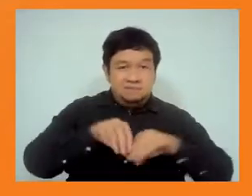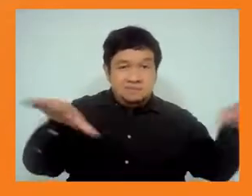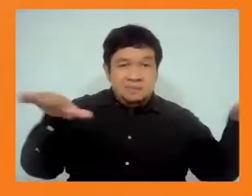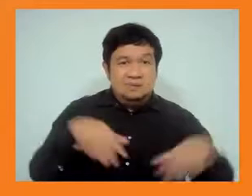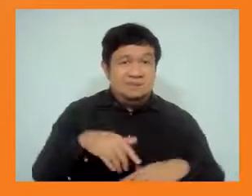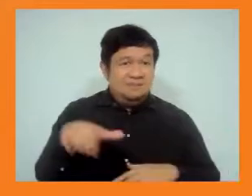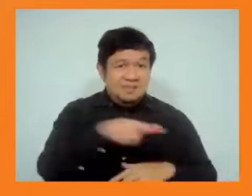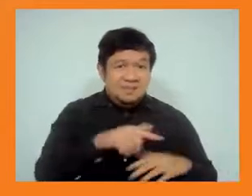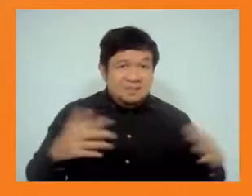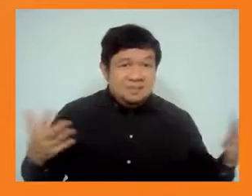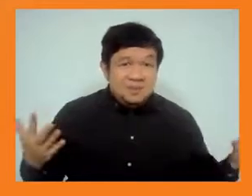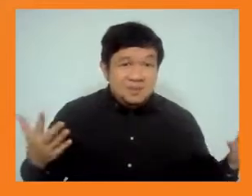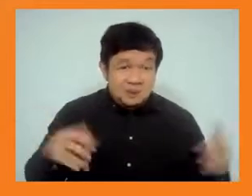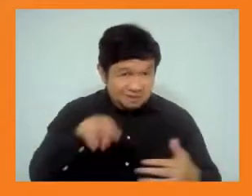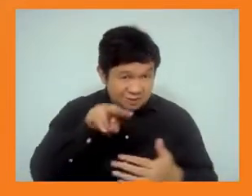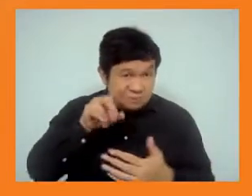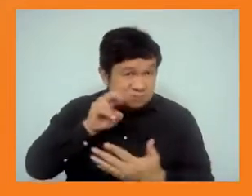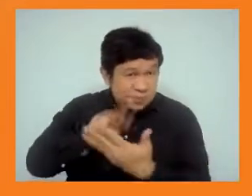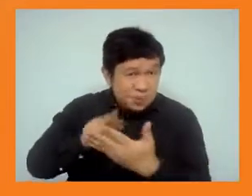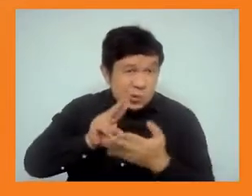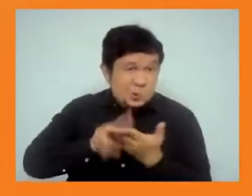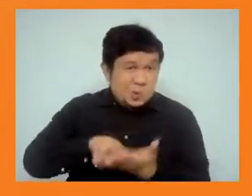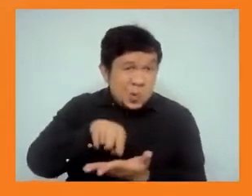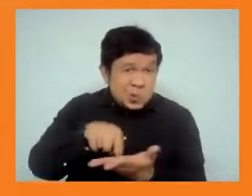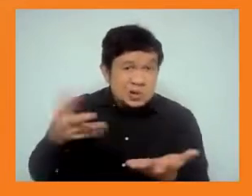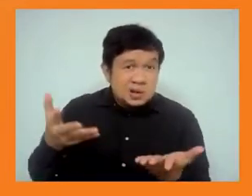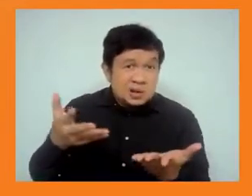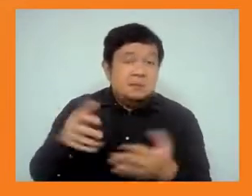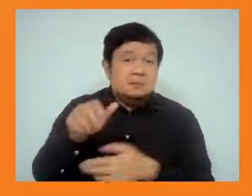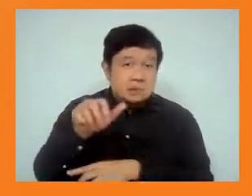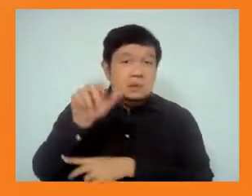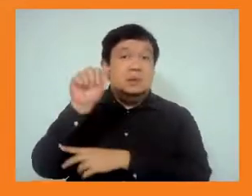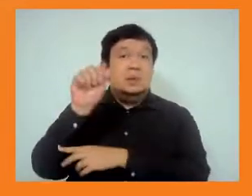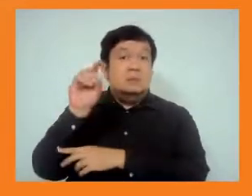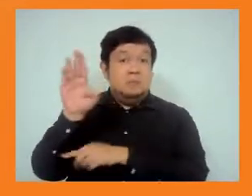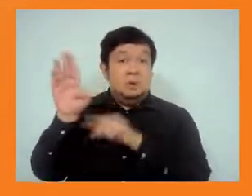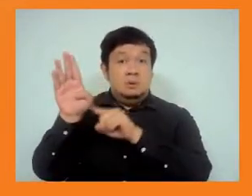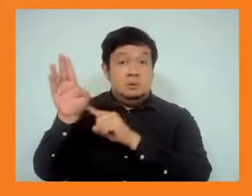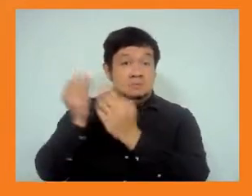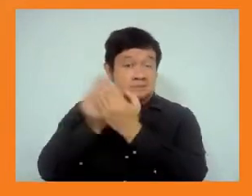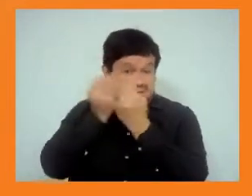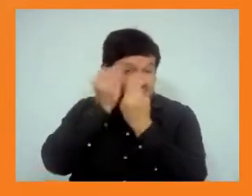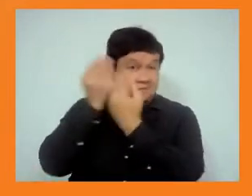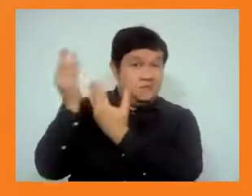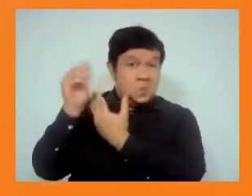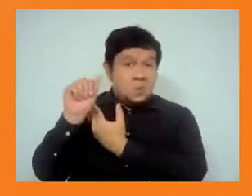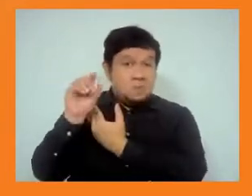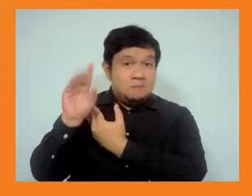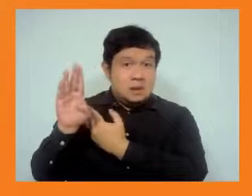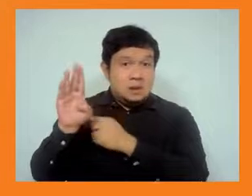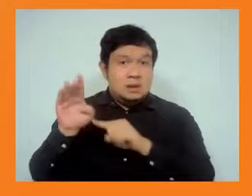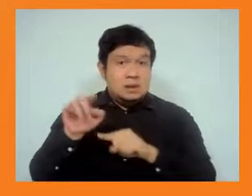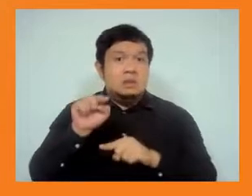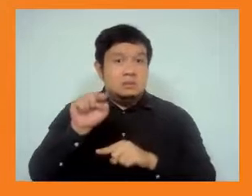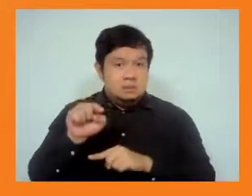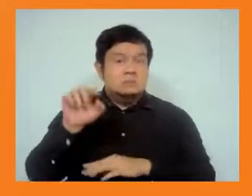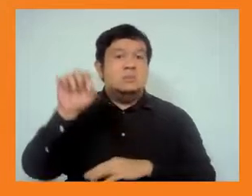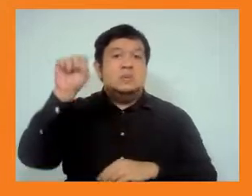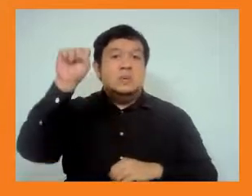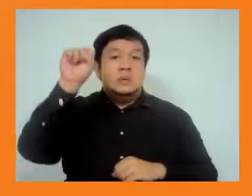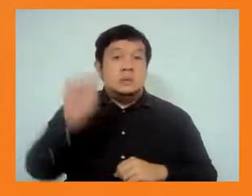were hospitalized, but were lucky to survive. The Prohibition of Employment as Manual Scavengers and Their Rehabilitation Act